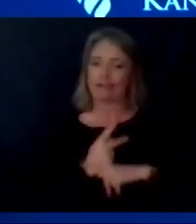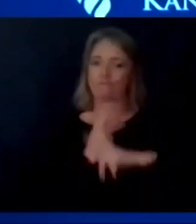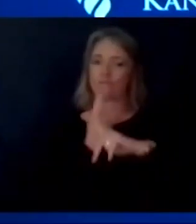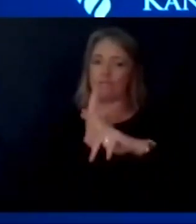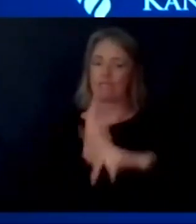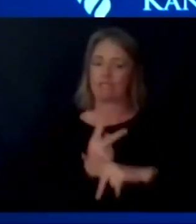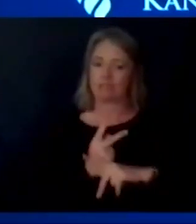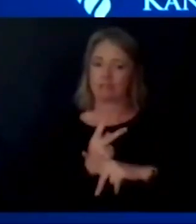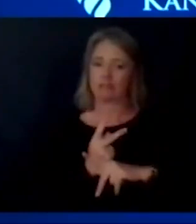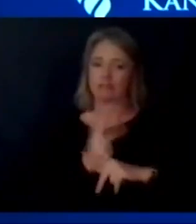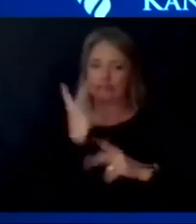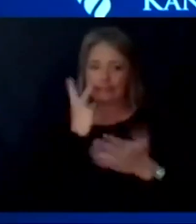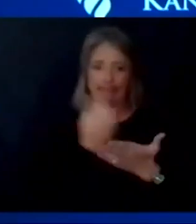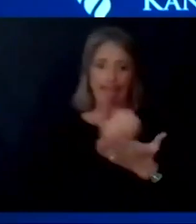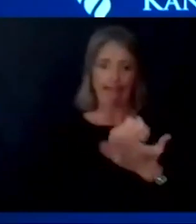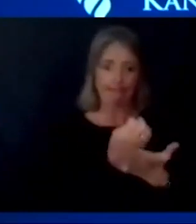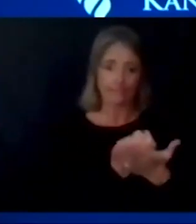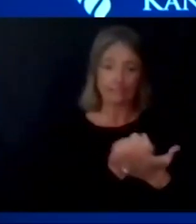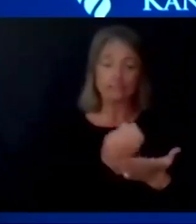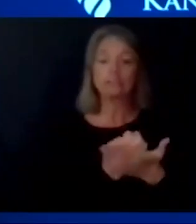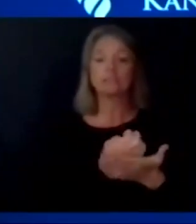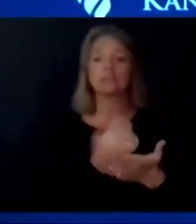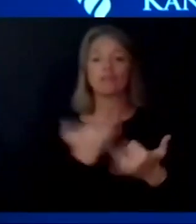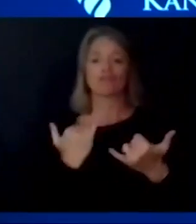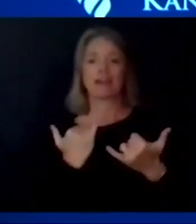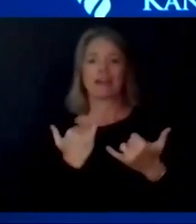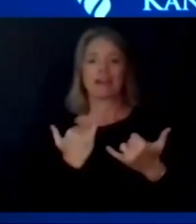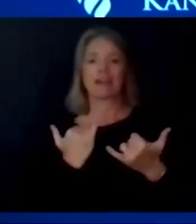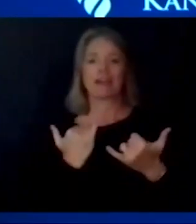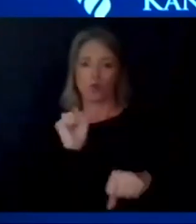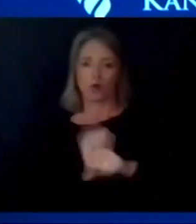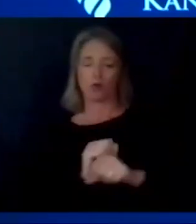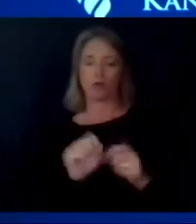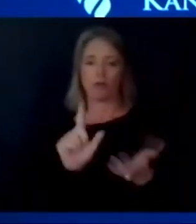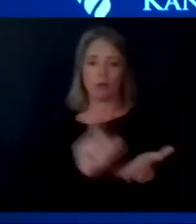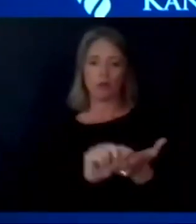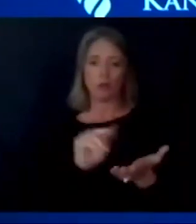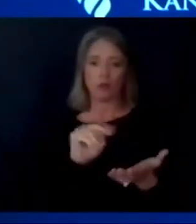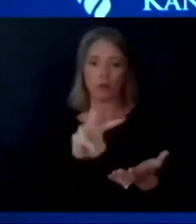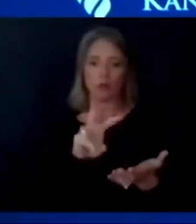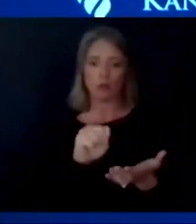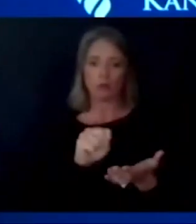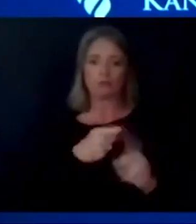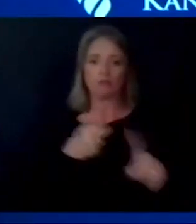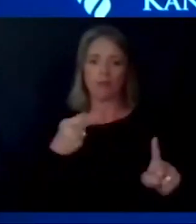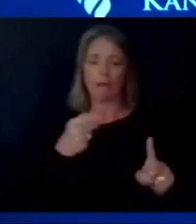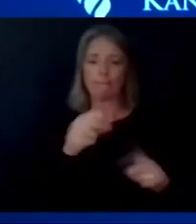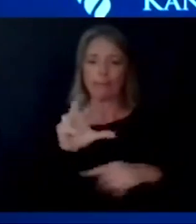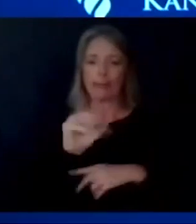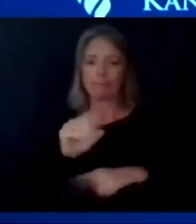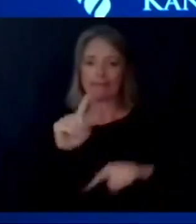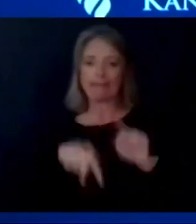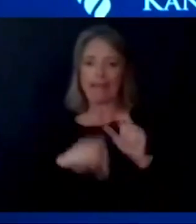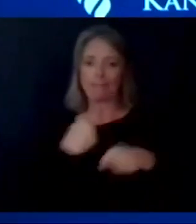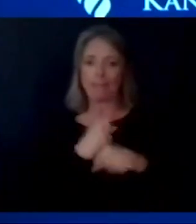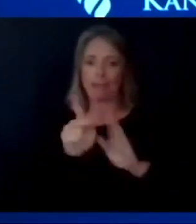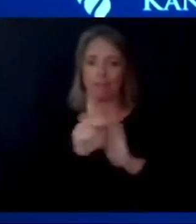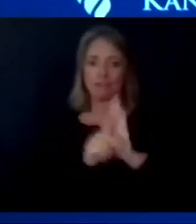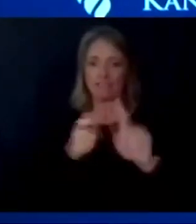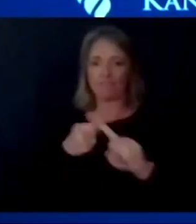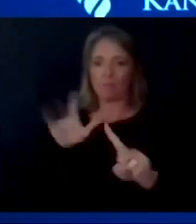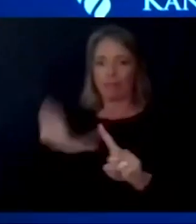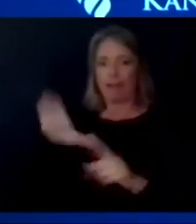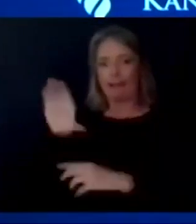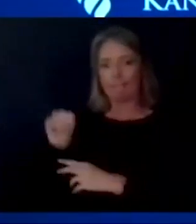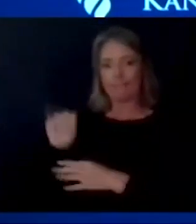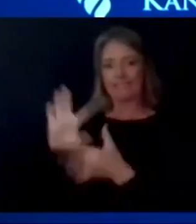from what right now we're just working off the press release from the company, and we can't really make policy on that. But I don't think it should